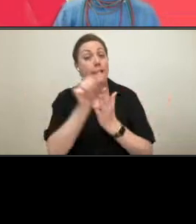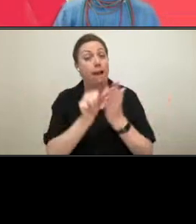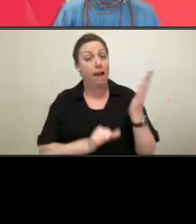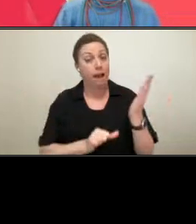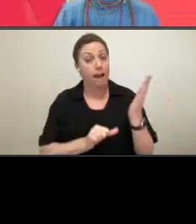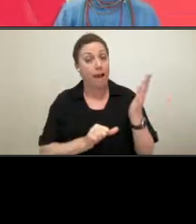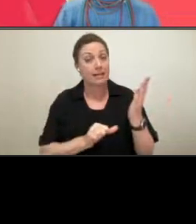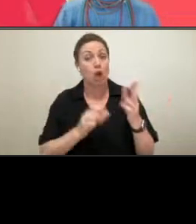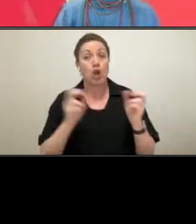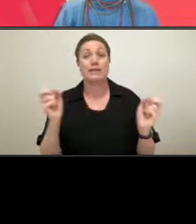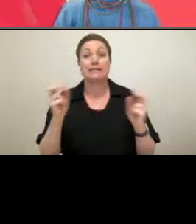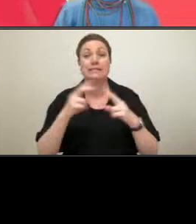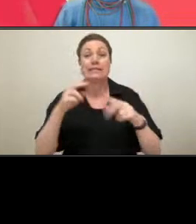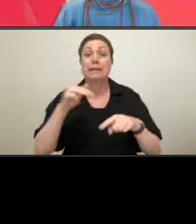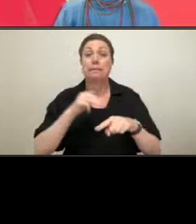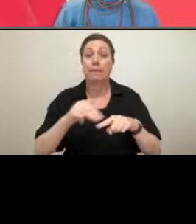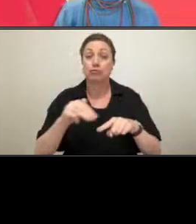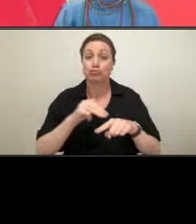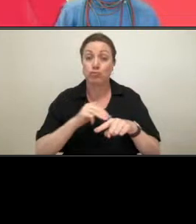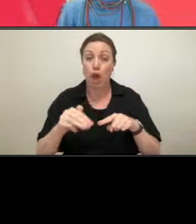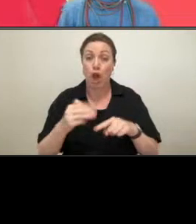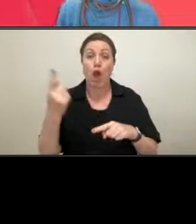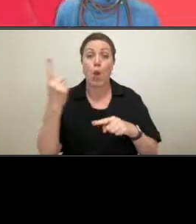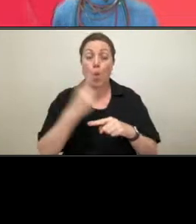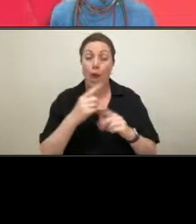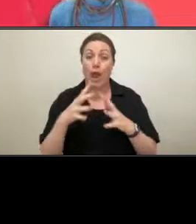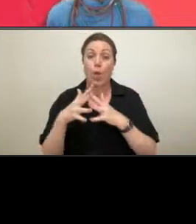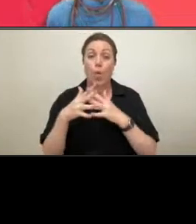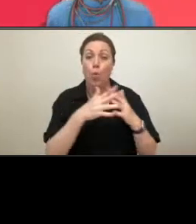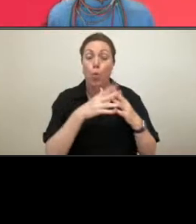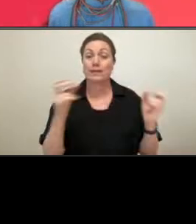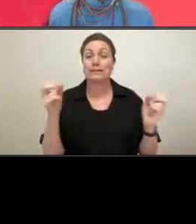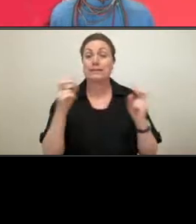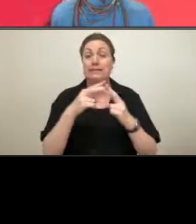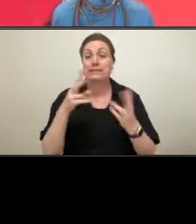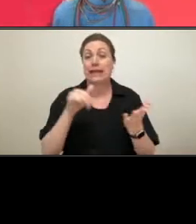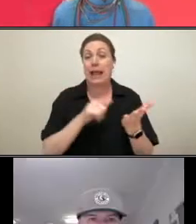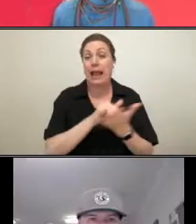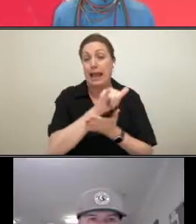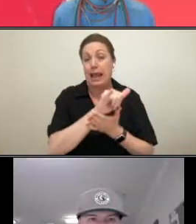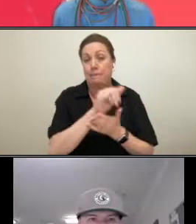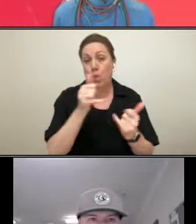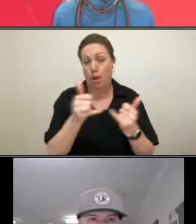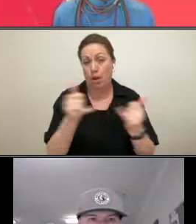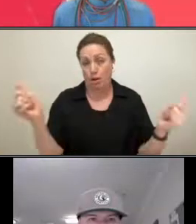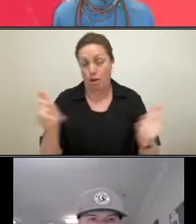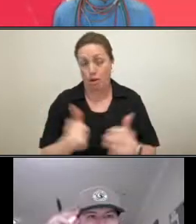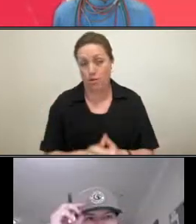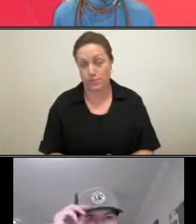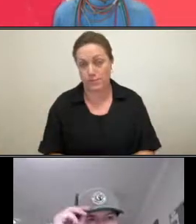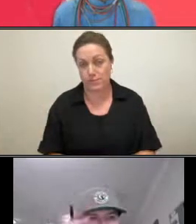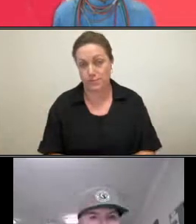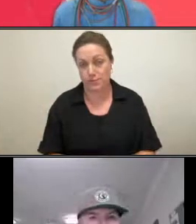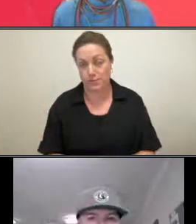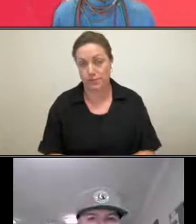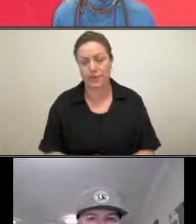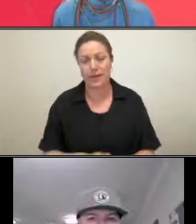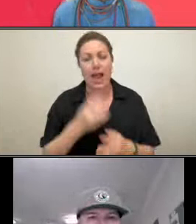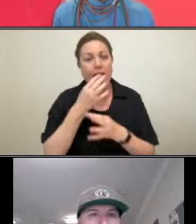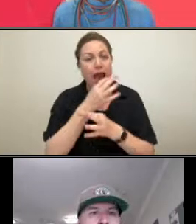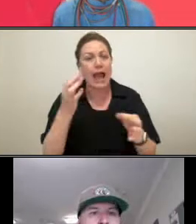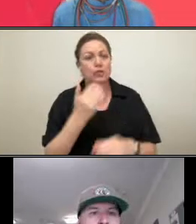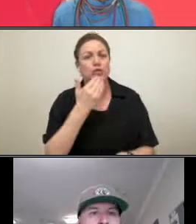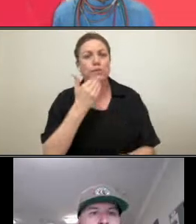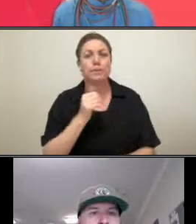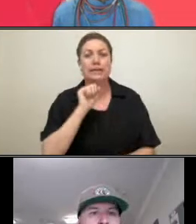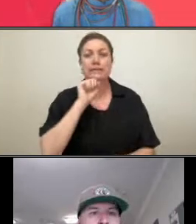Just a little bit of housekeeping. We'd like you please to pop your cameras off. If you look down the bottom part of your screen